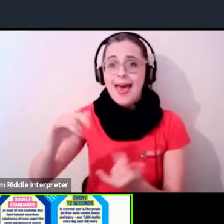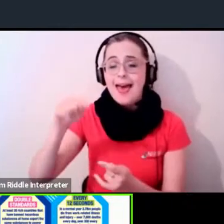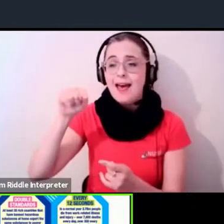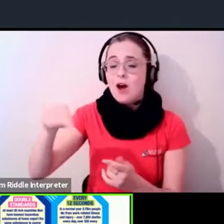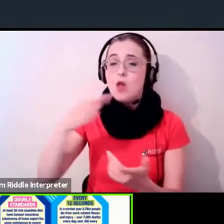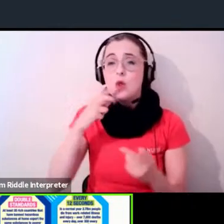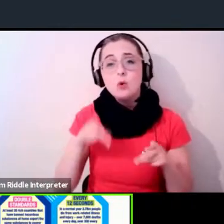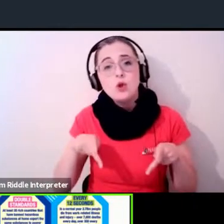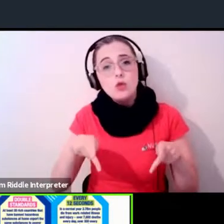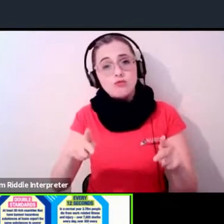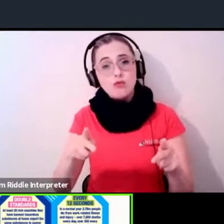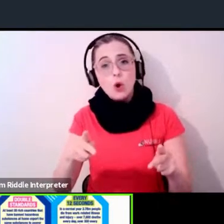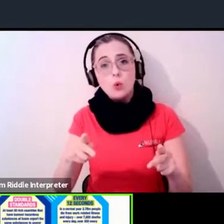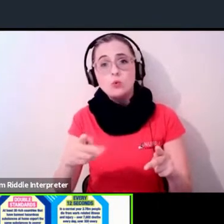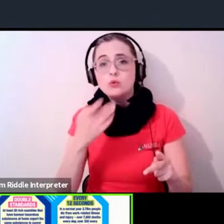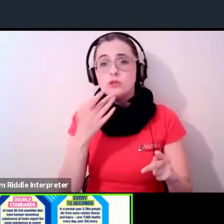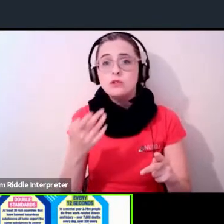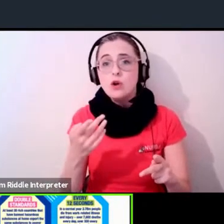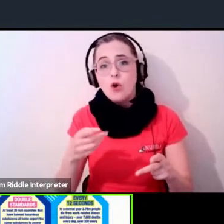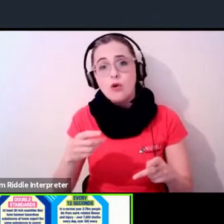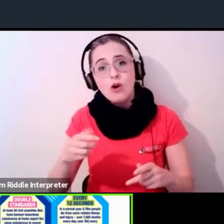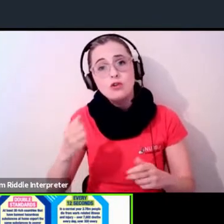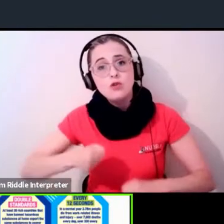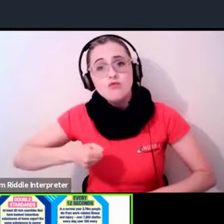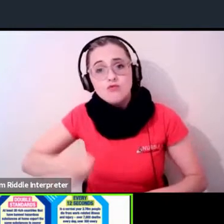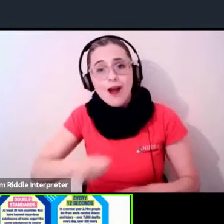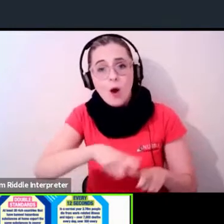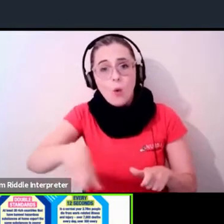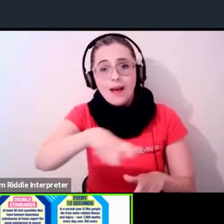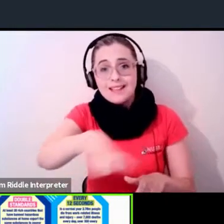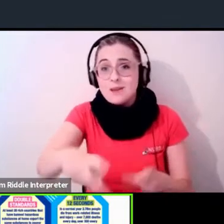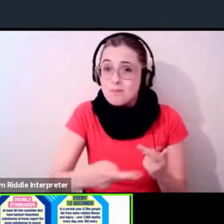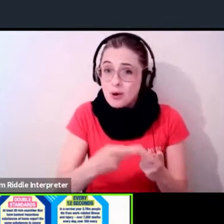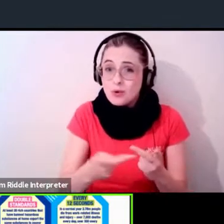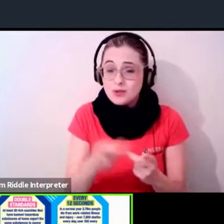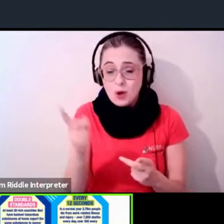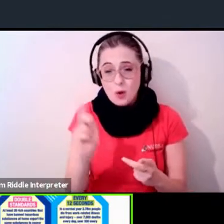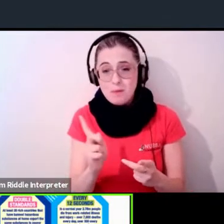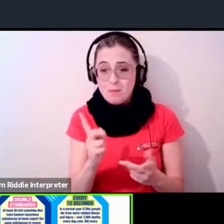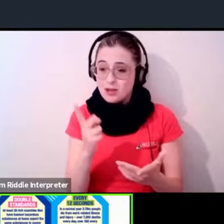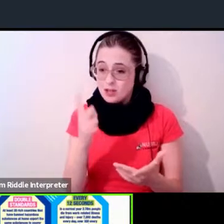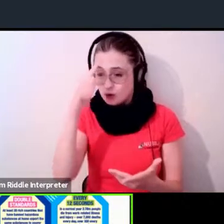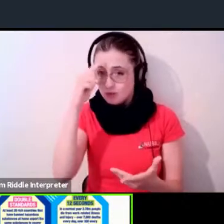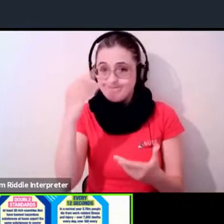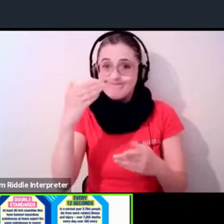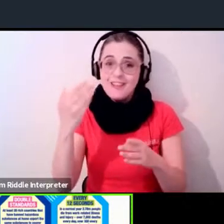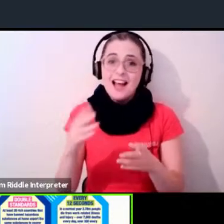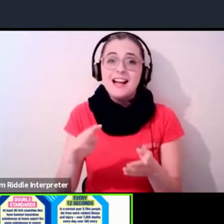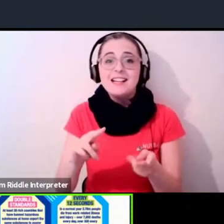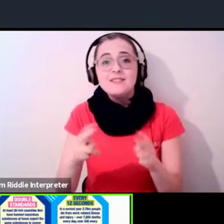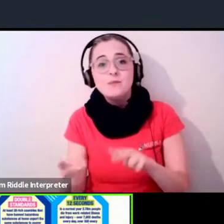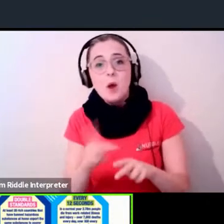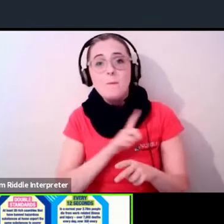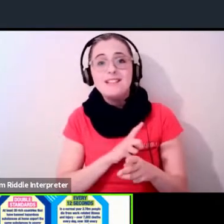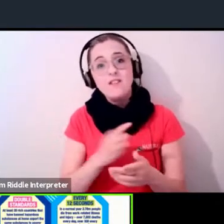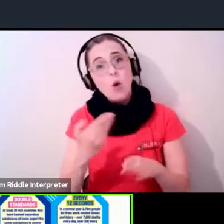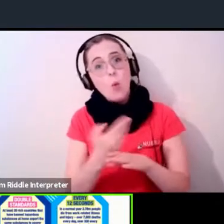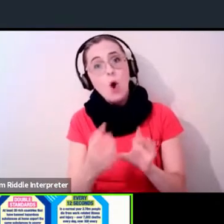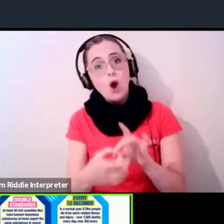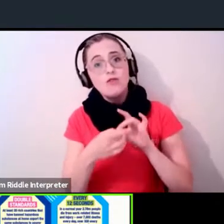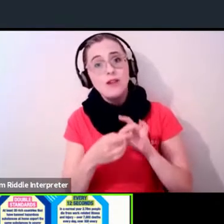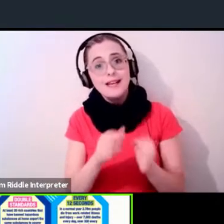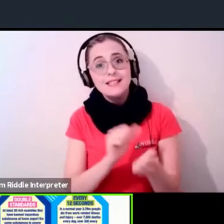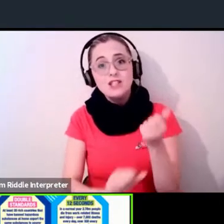railways, and we also remember those who died because of work-related suicide. This year, we unify in our grief for the thousands who have died